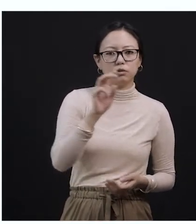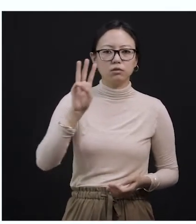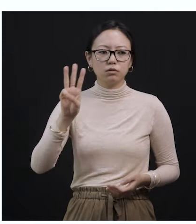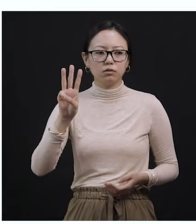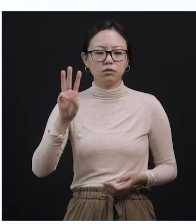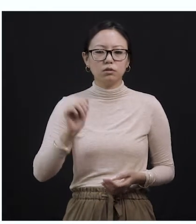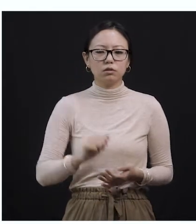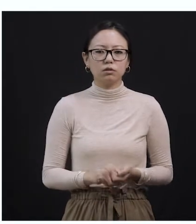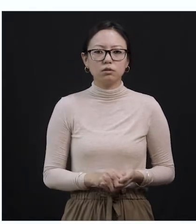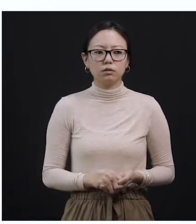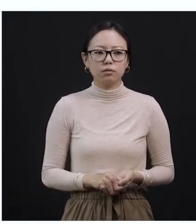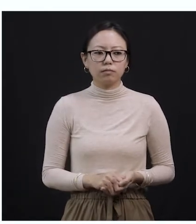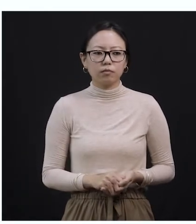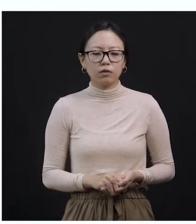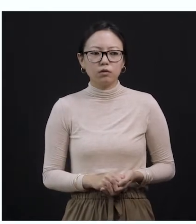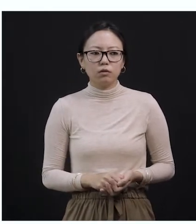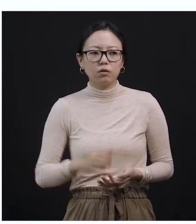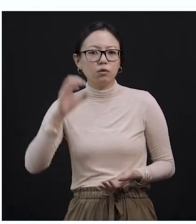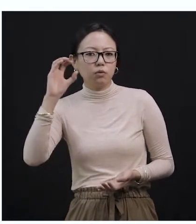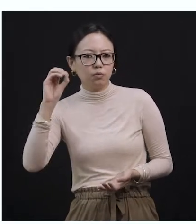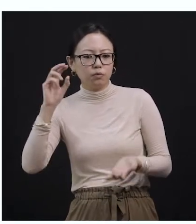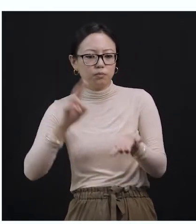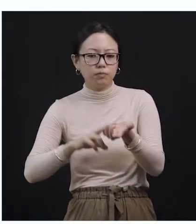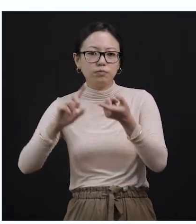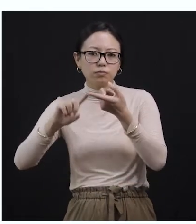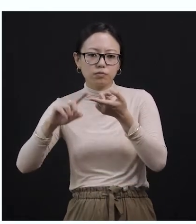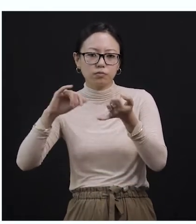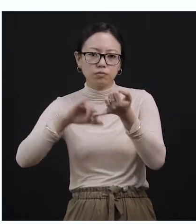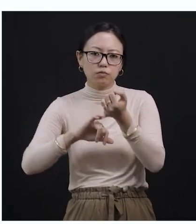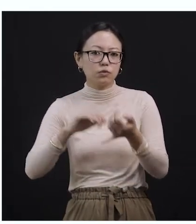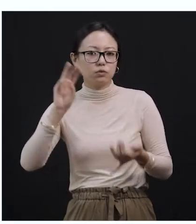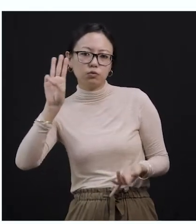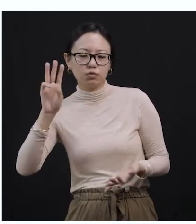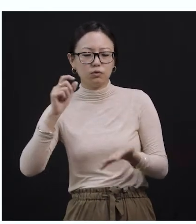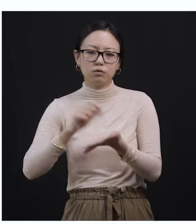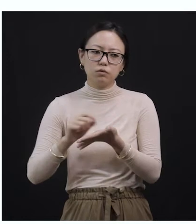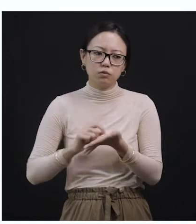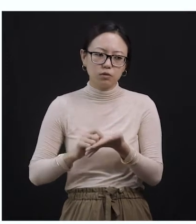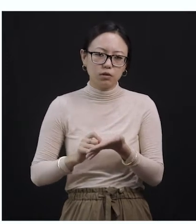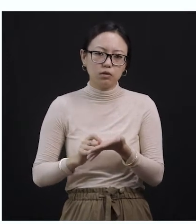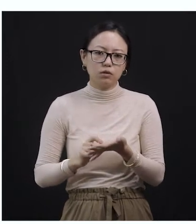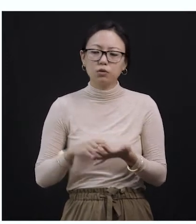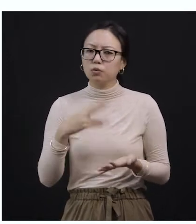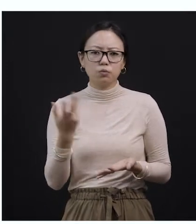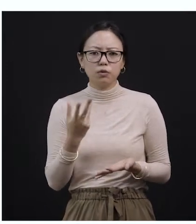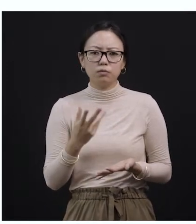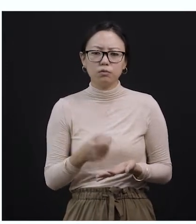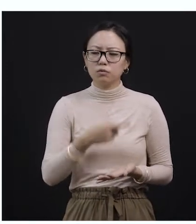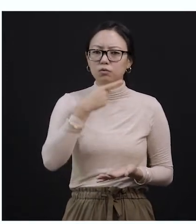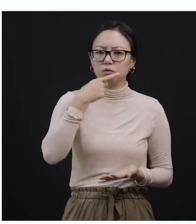if we look at the last row, in ones place, we will put 3 because there are 3 red